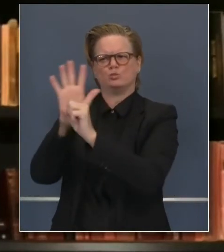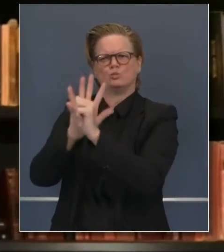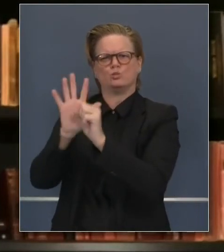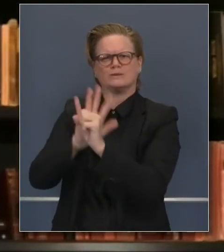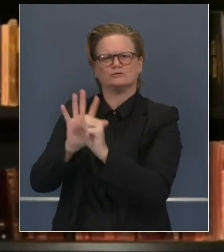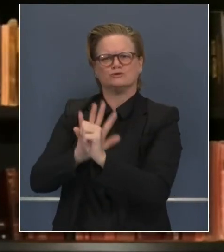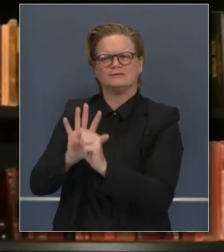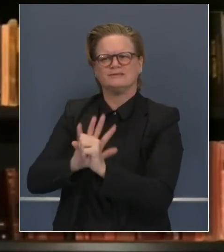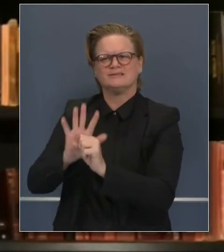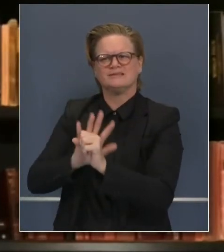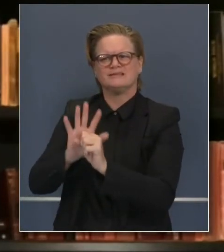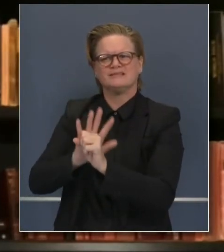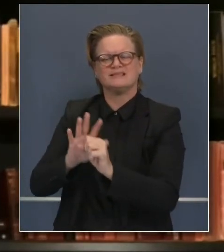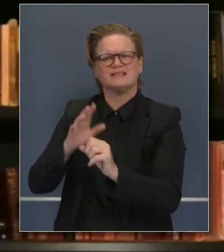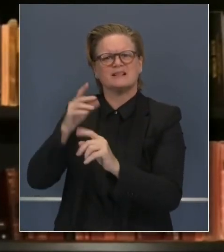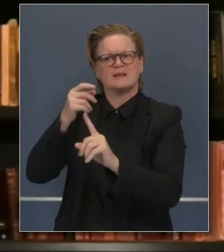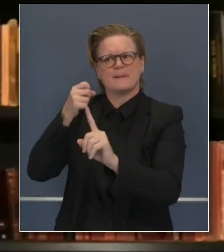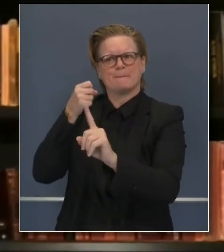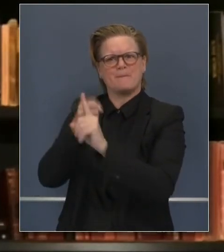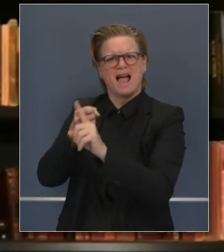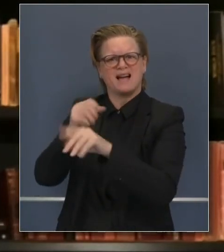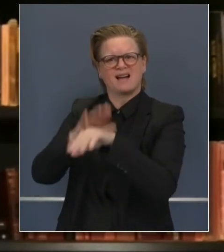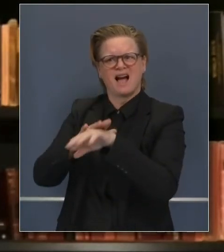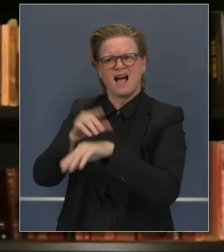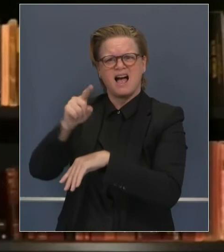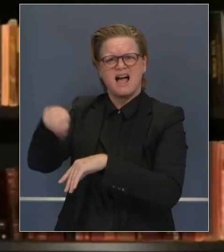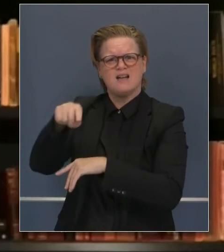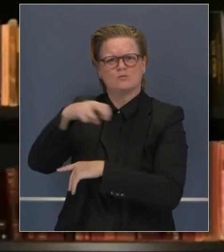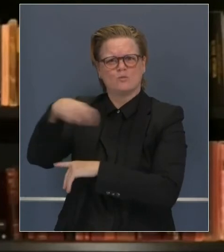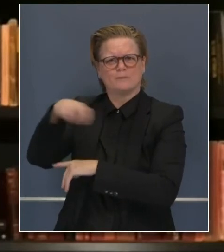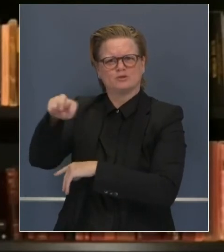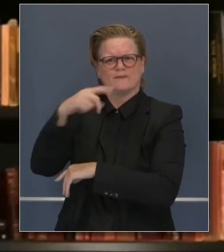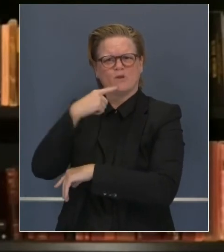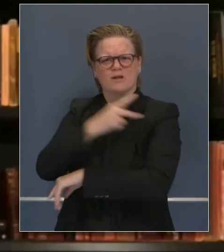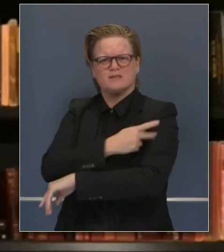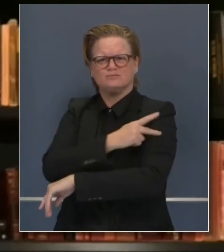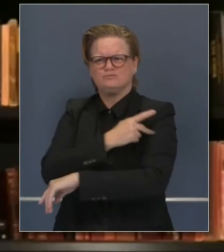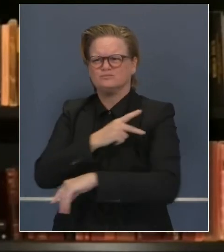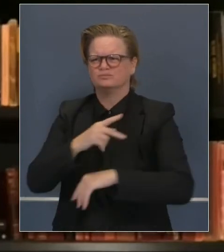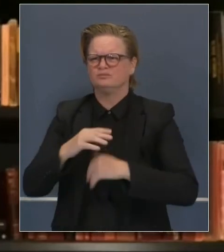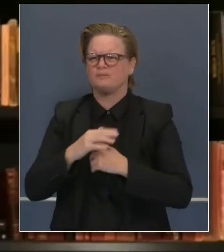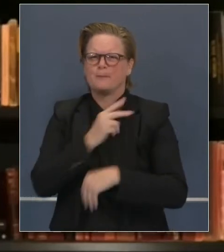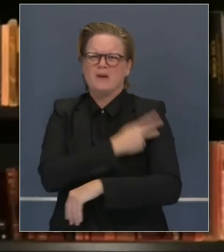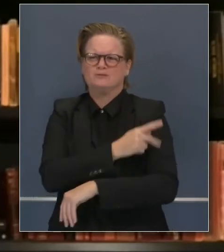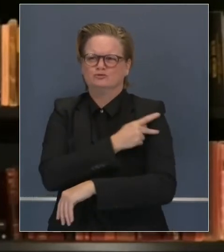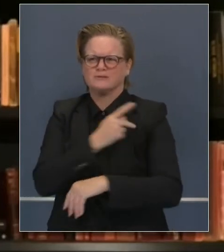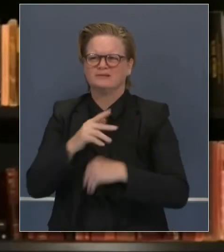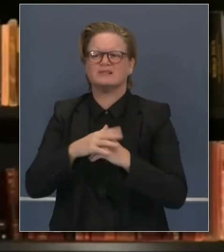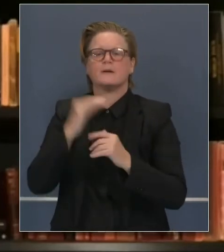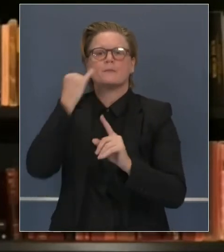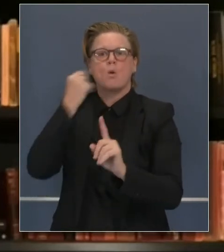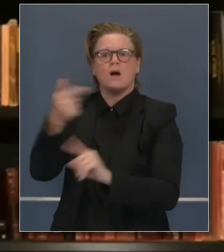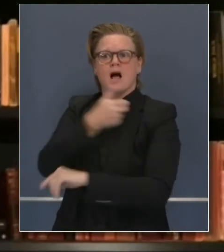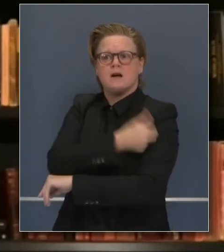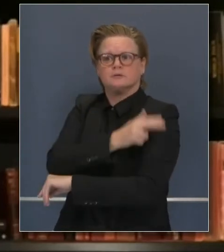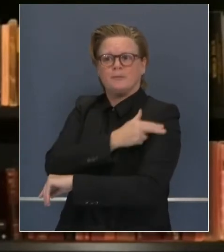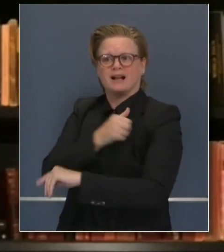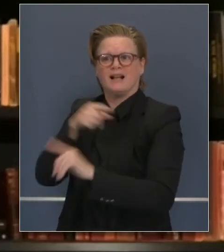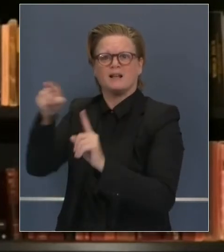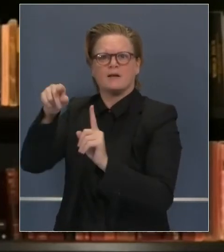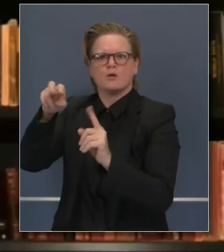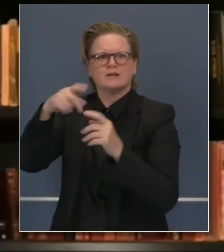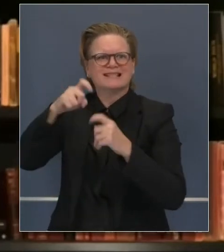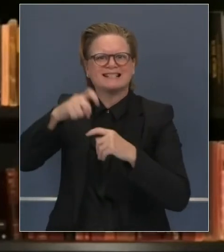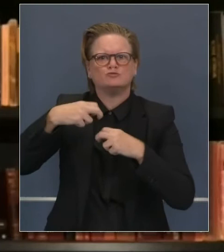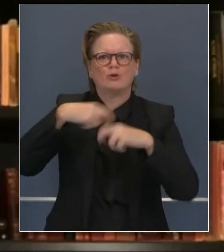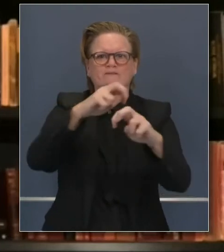So we know sometimes hospitals transfer patients outside the region. For example, if Imperial County is already transferring patients to Bay Area